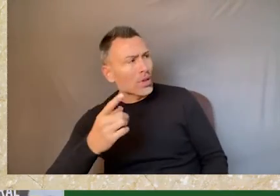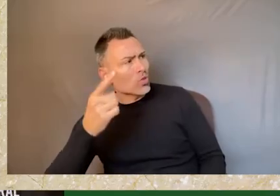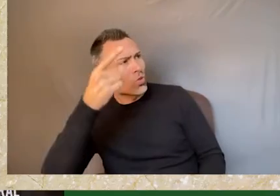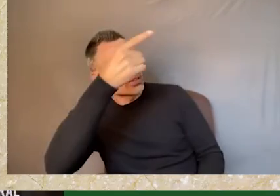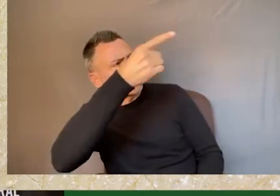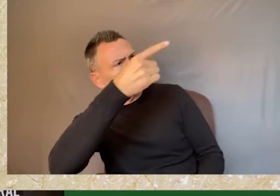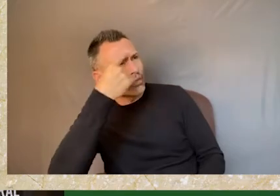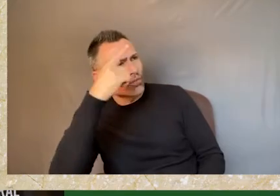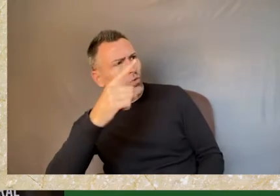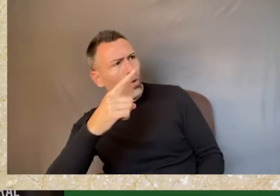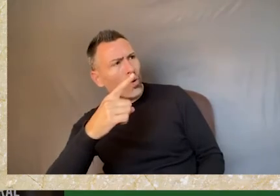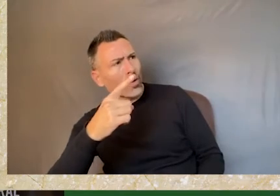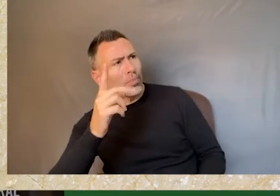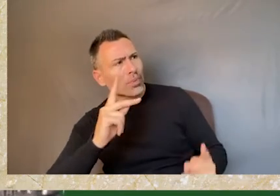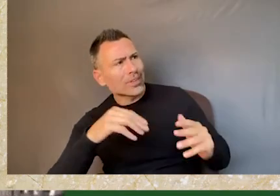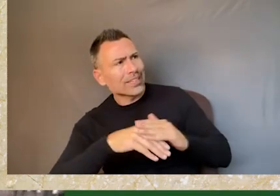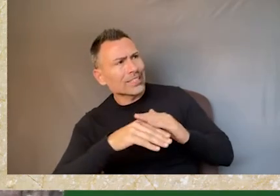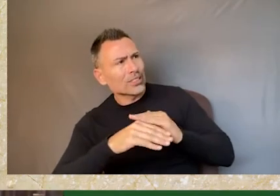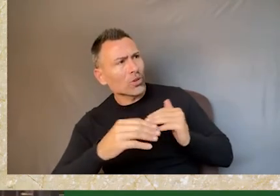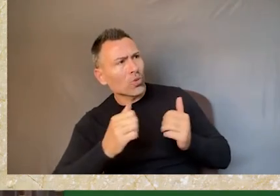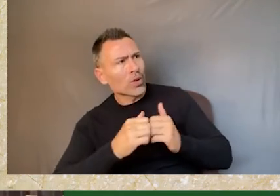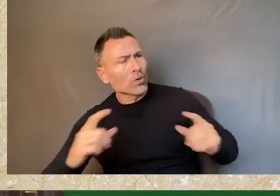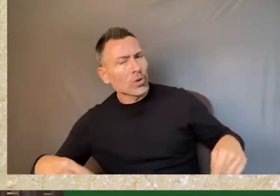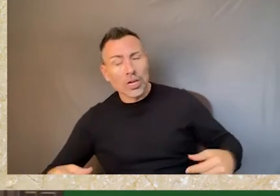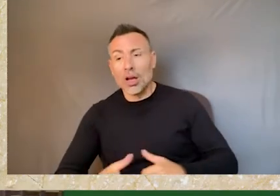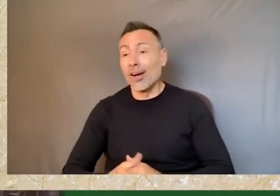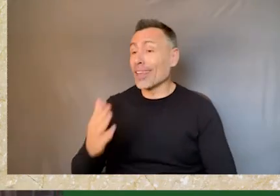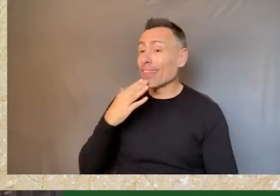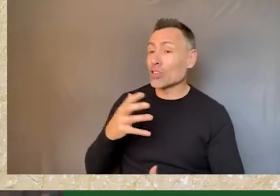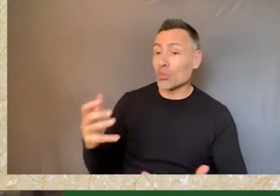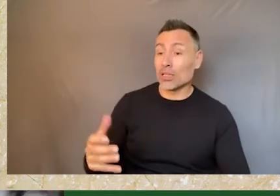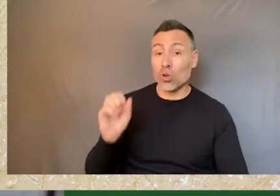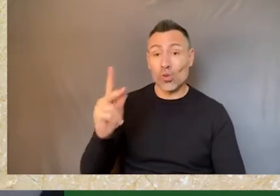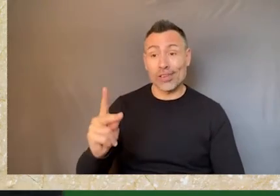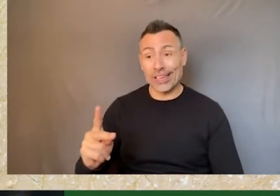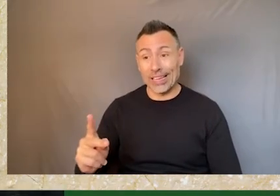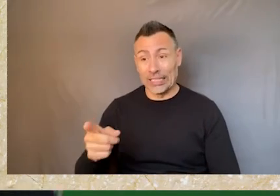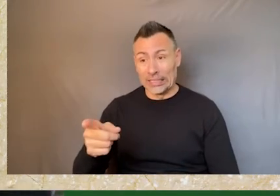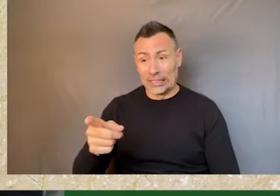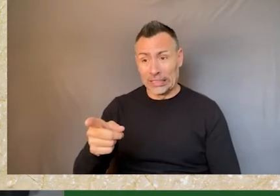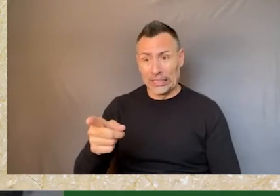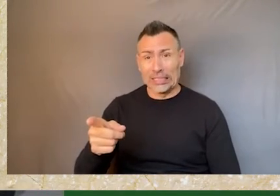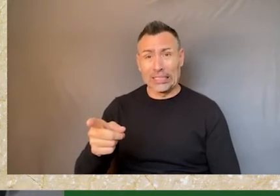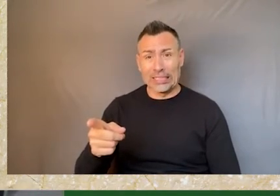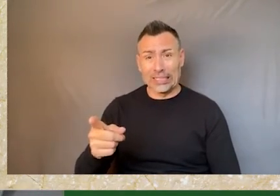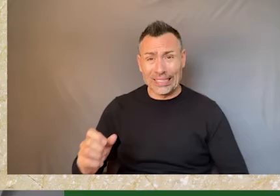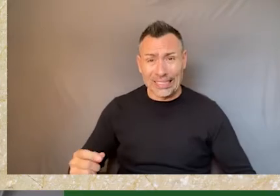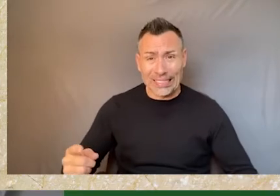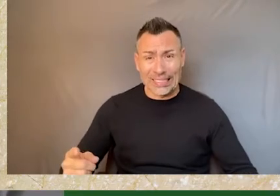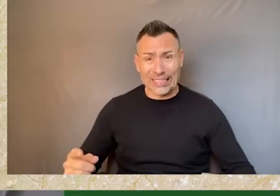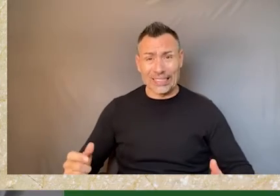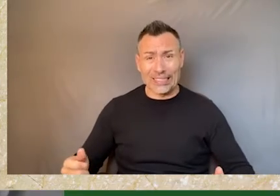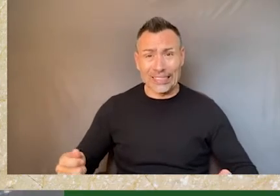across the street. Oh, thank you so much. Okay, just hit it with some speed.